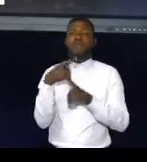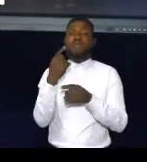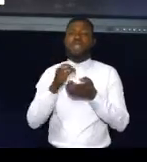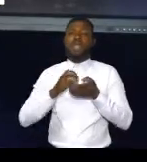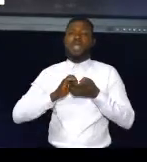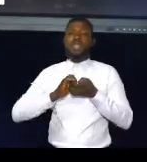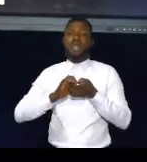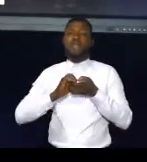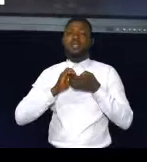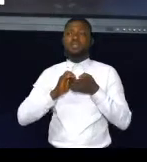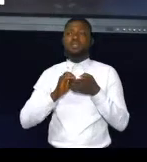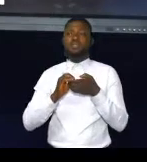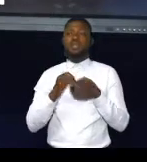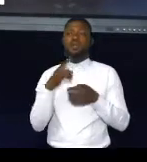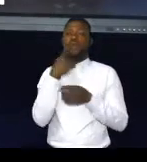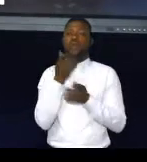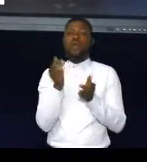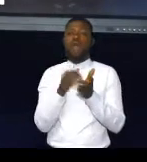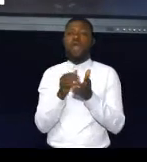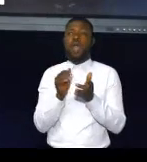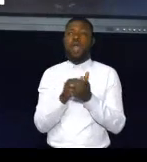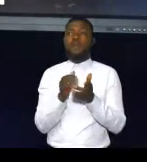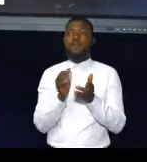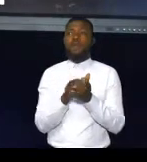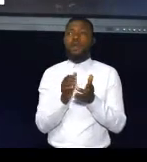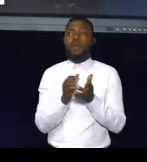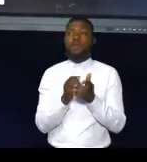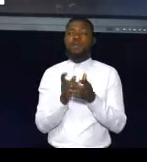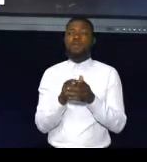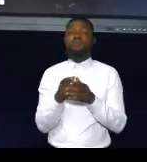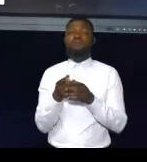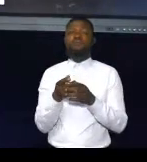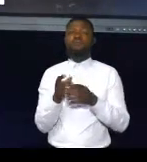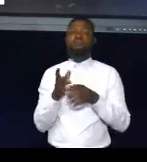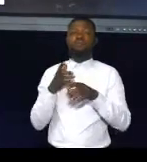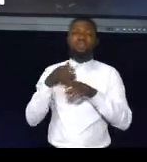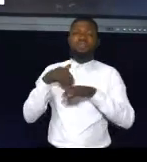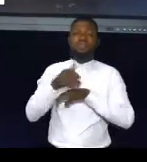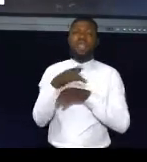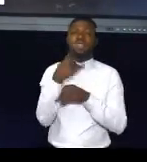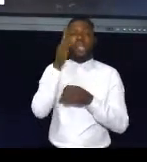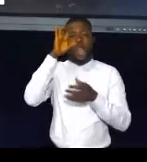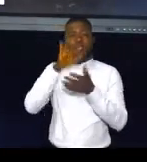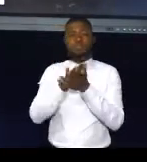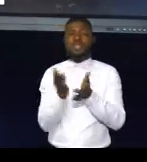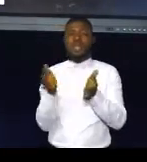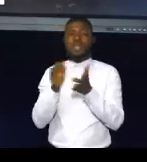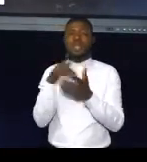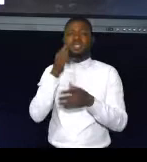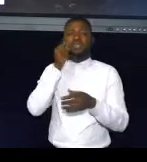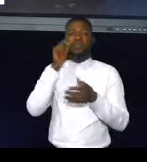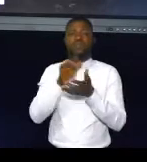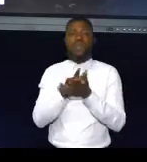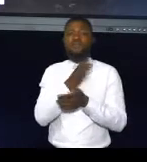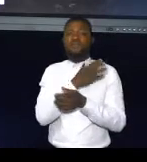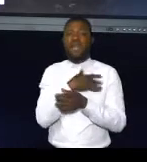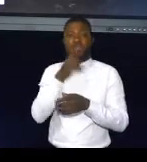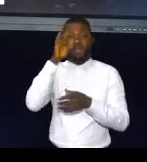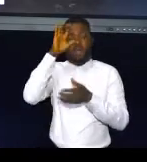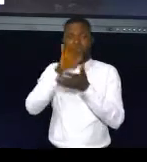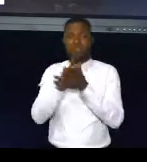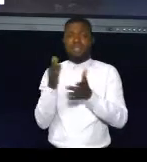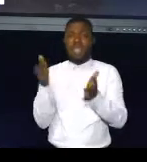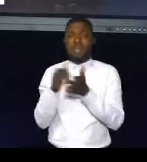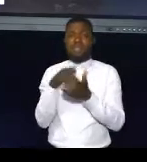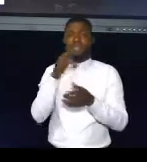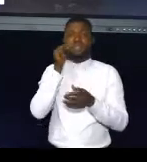Interference, especially from the relatives, who often incite husband against the wife and the wife against the husband with the